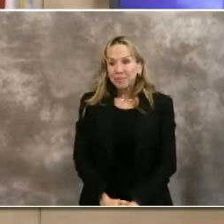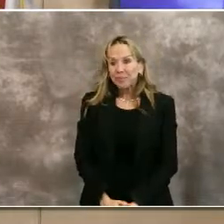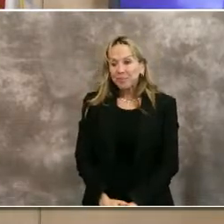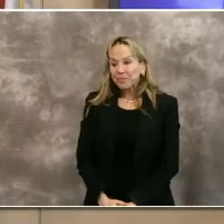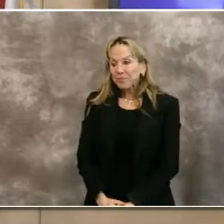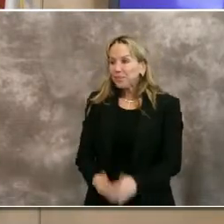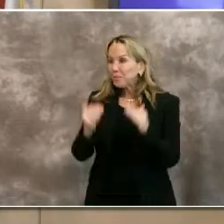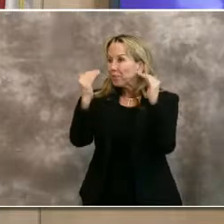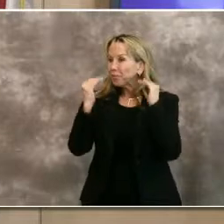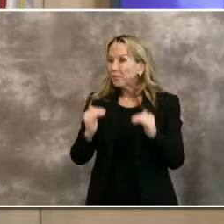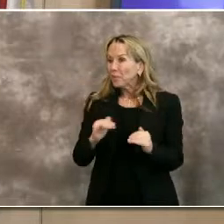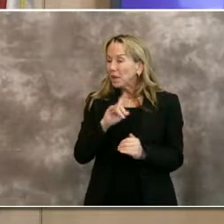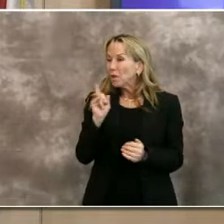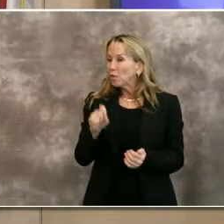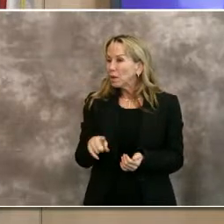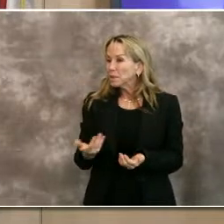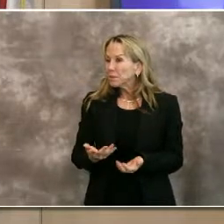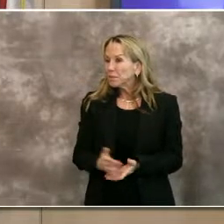Okay, next question.